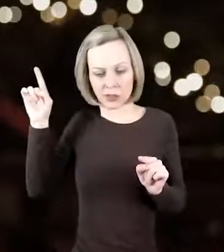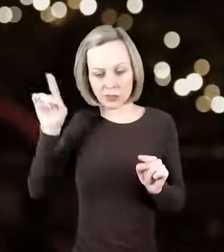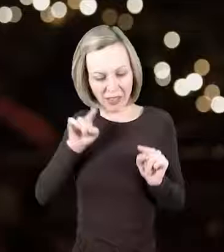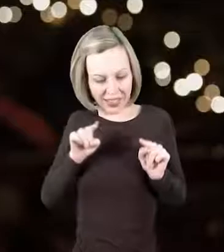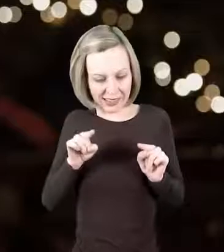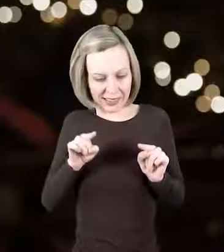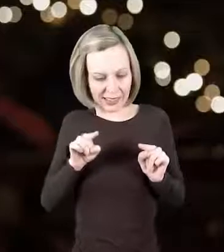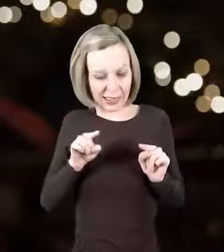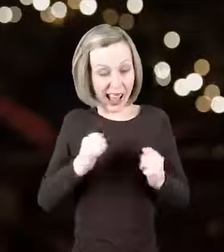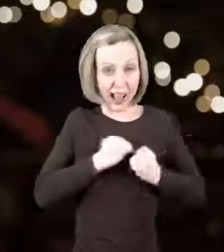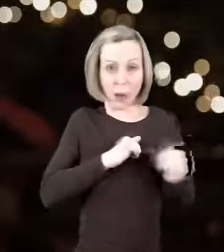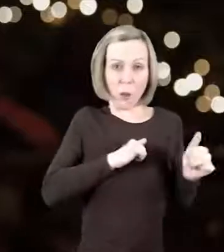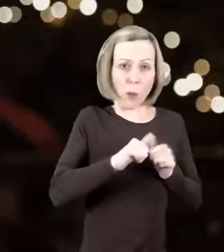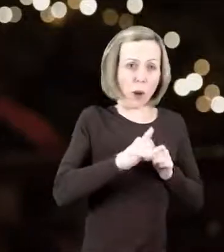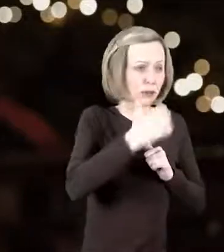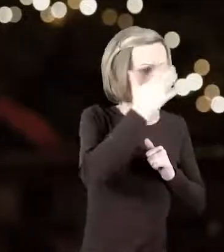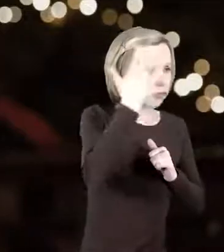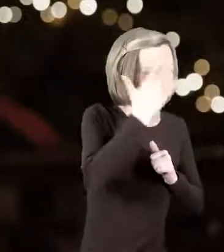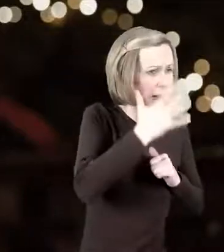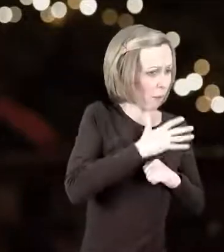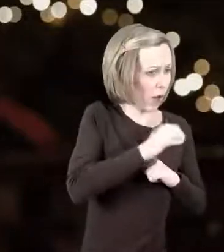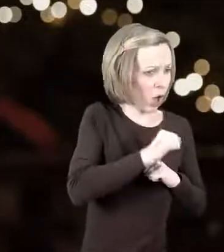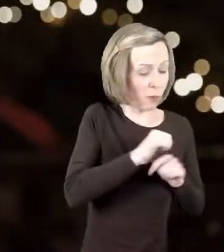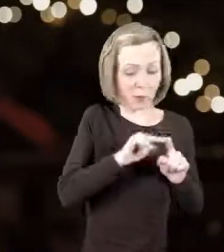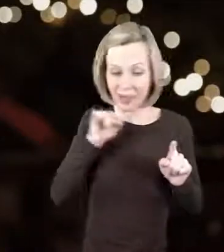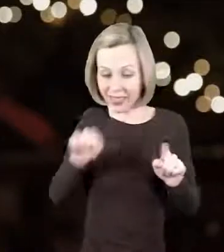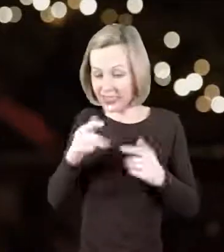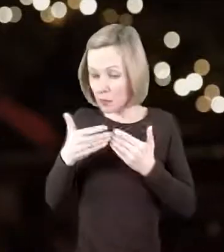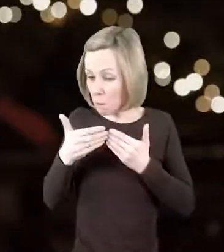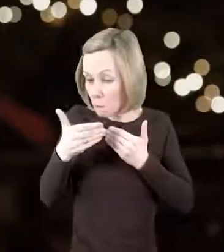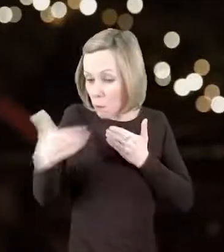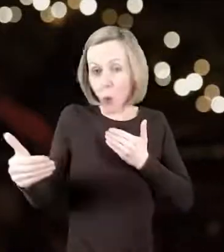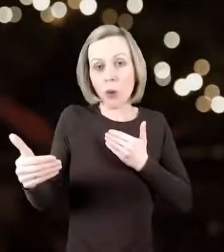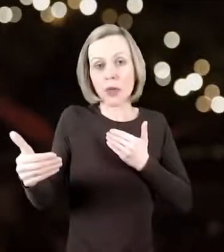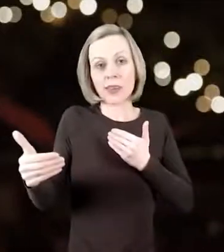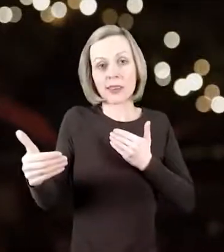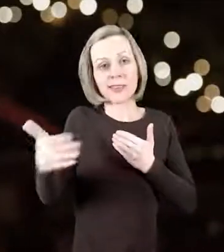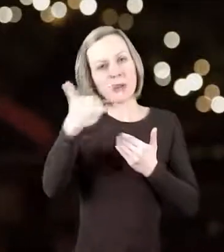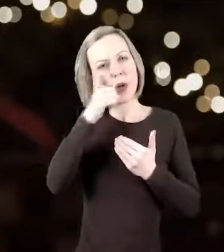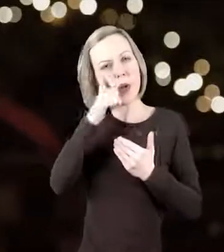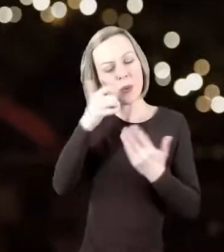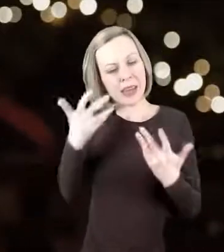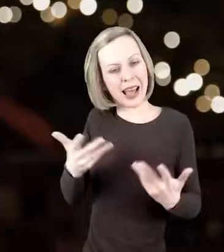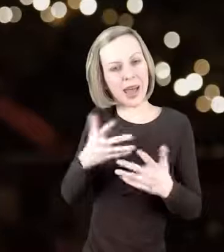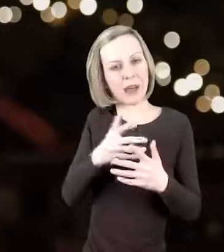all our greatest dreams and hopes, particularly in these days